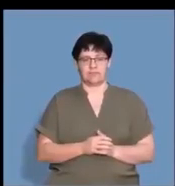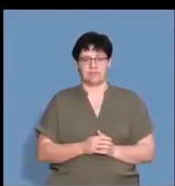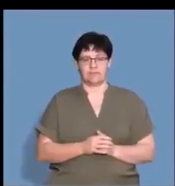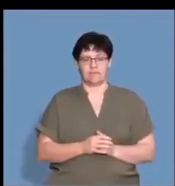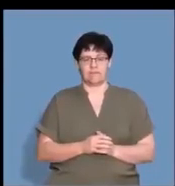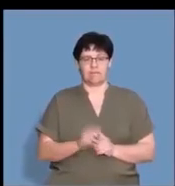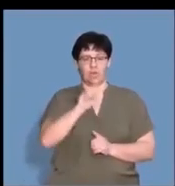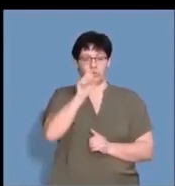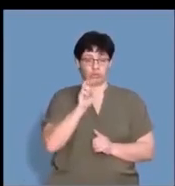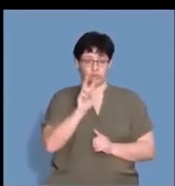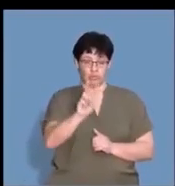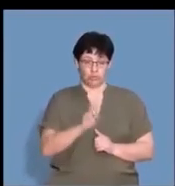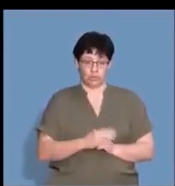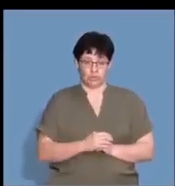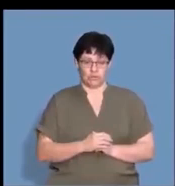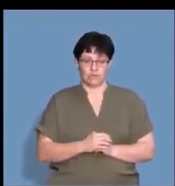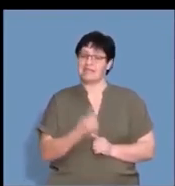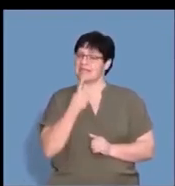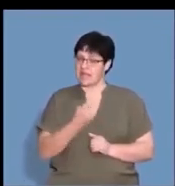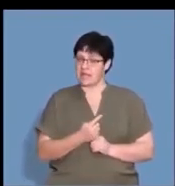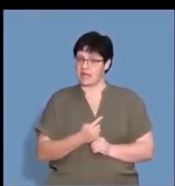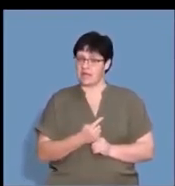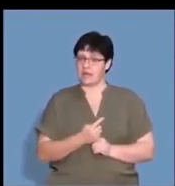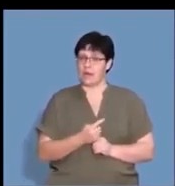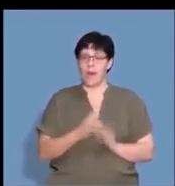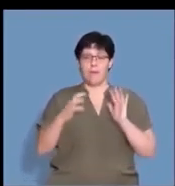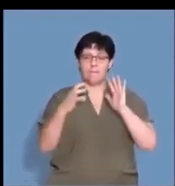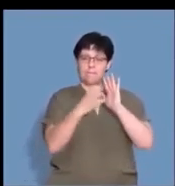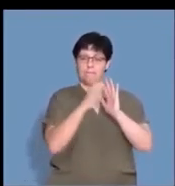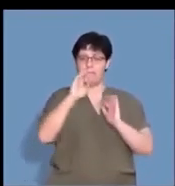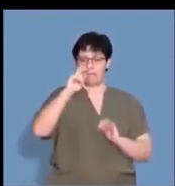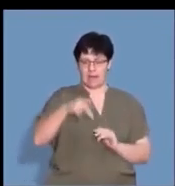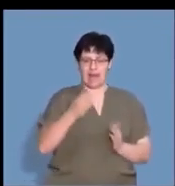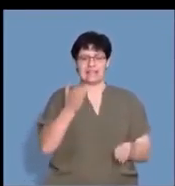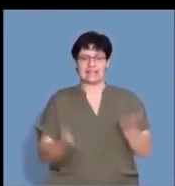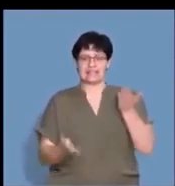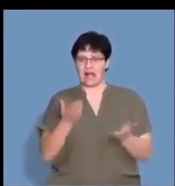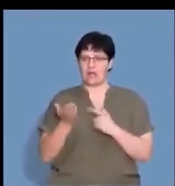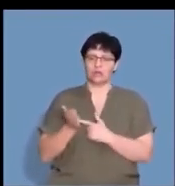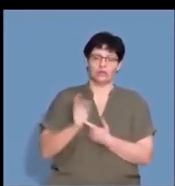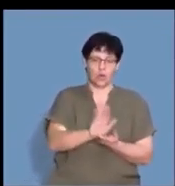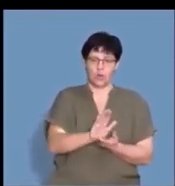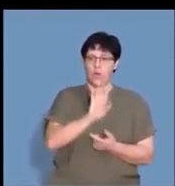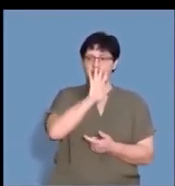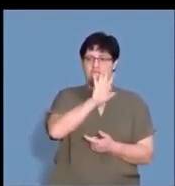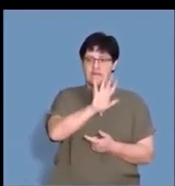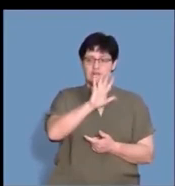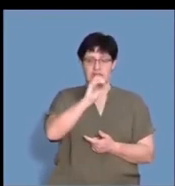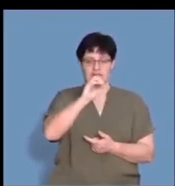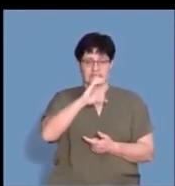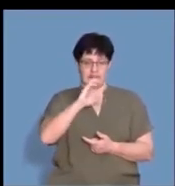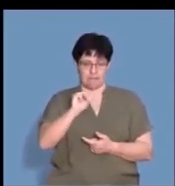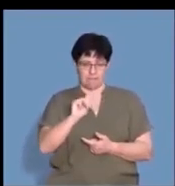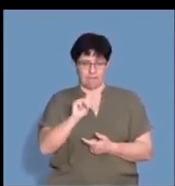Right, question 2 states that on a map, the scale is shown as 50